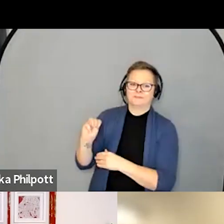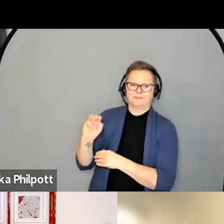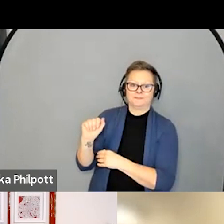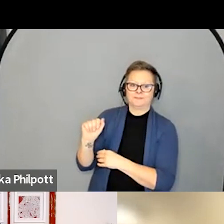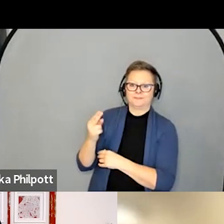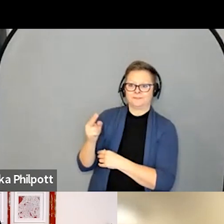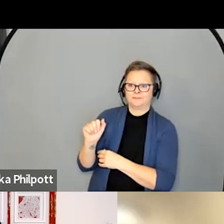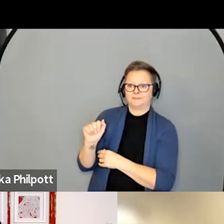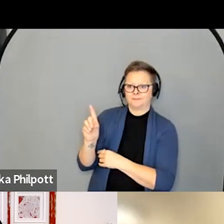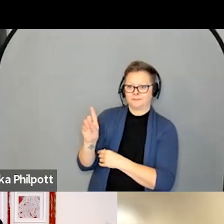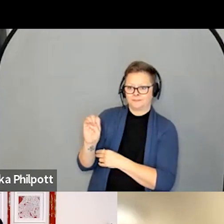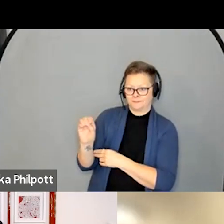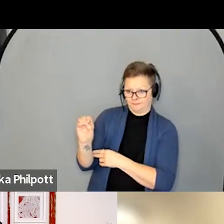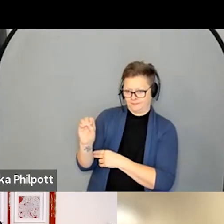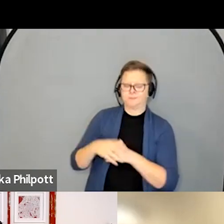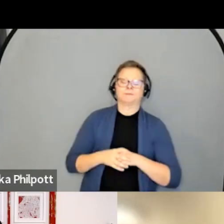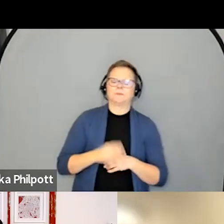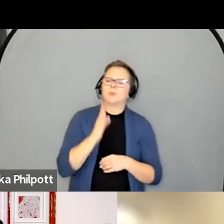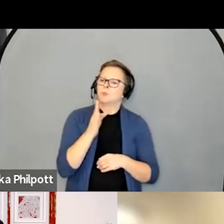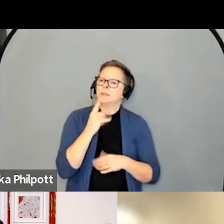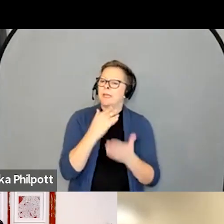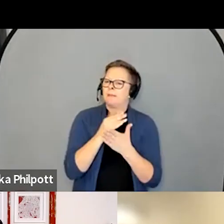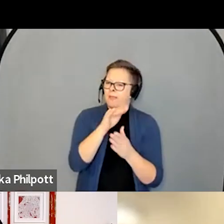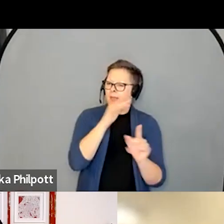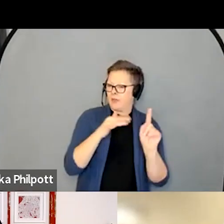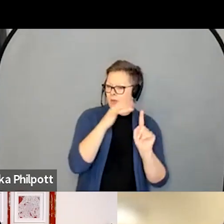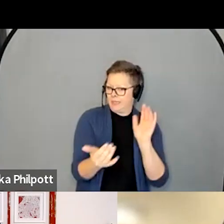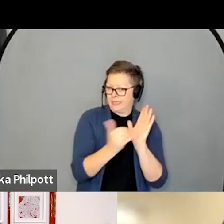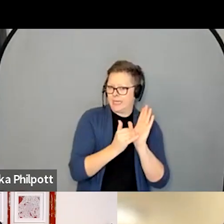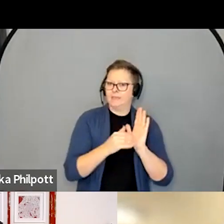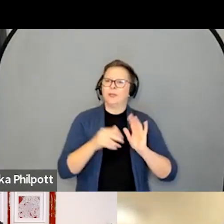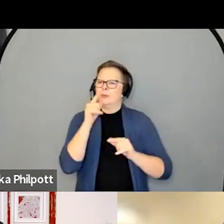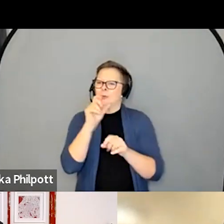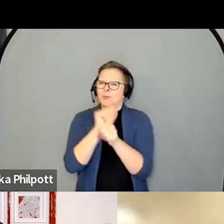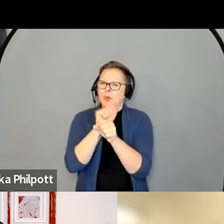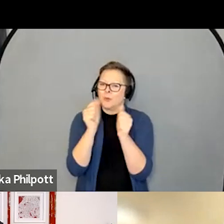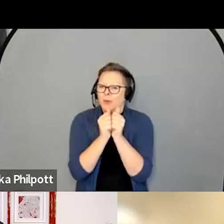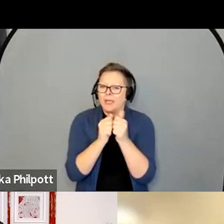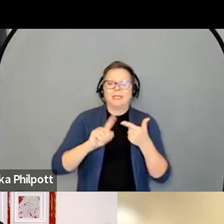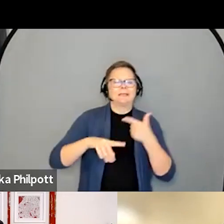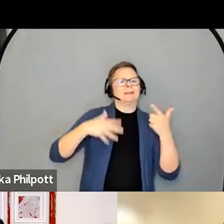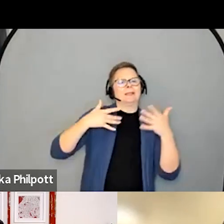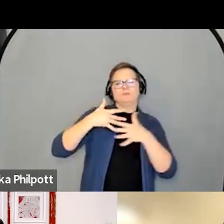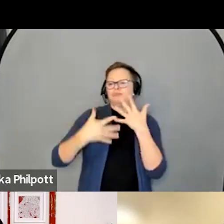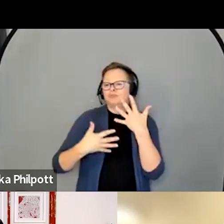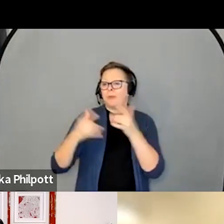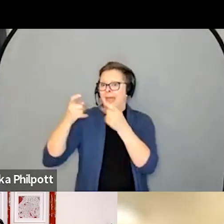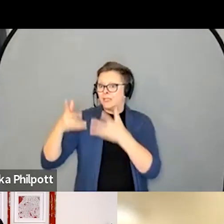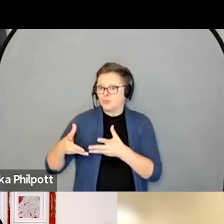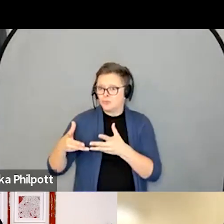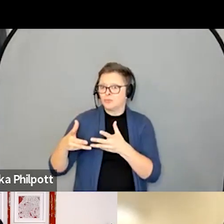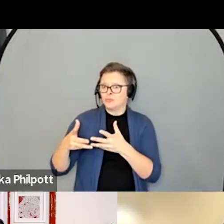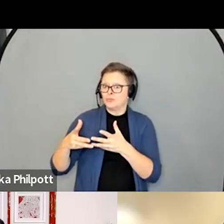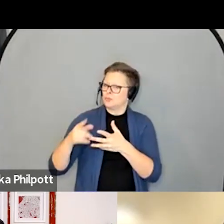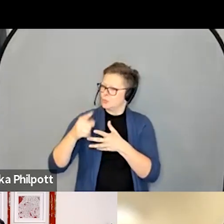that environment, right? And you mentioned colleagues, co-workers, but managers also came